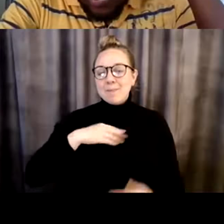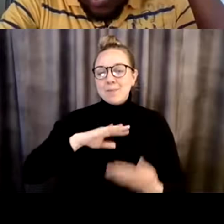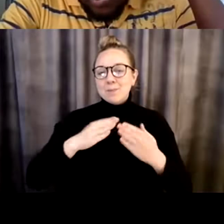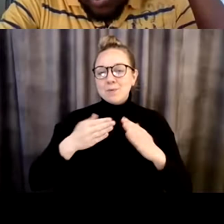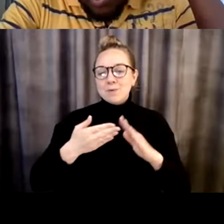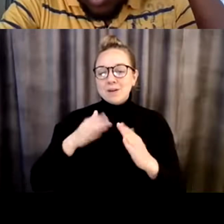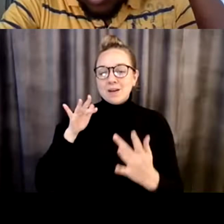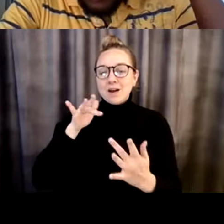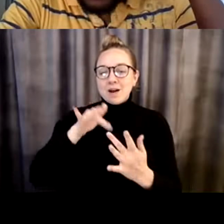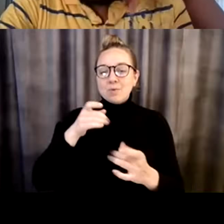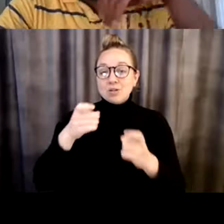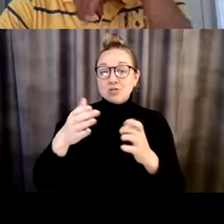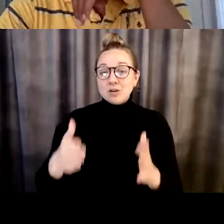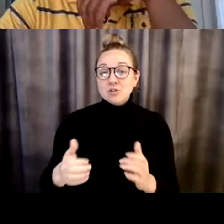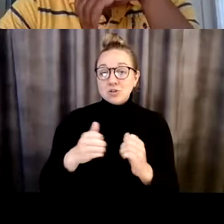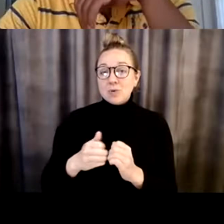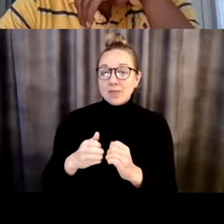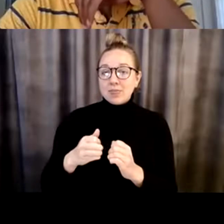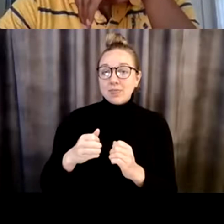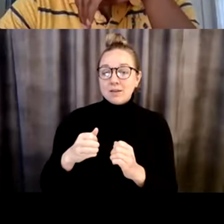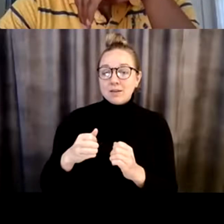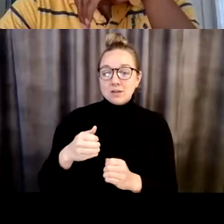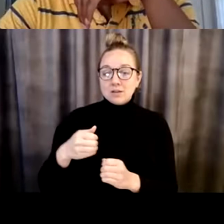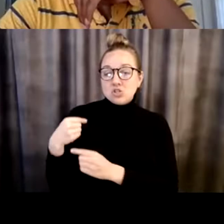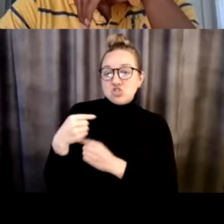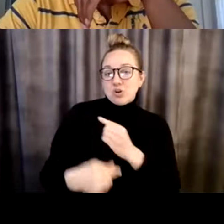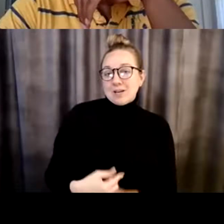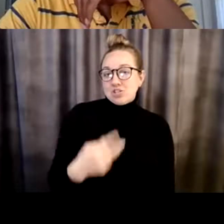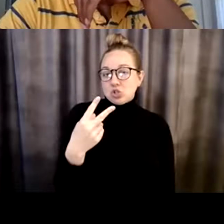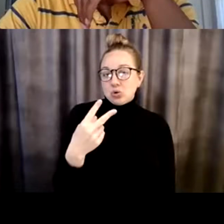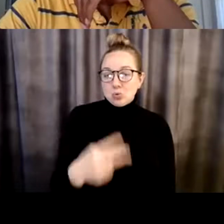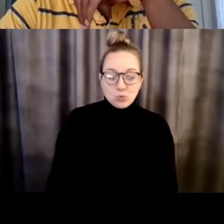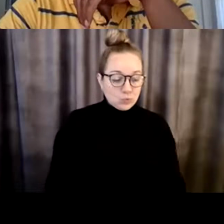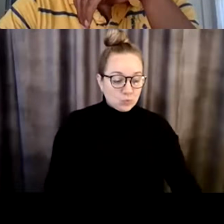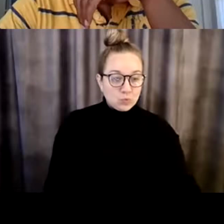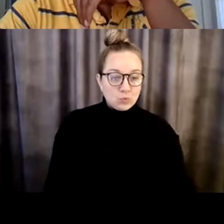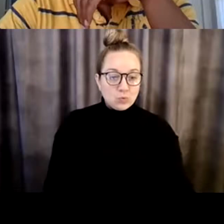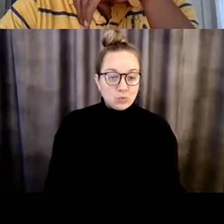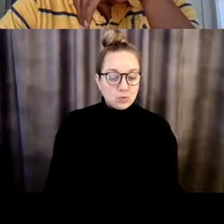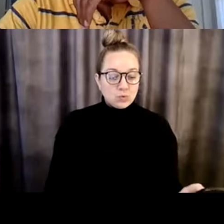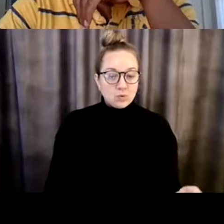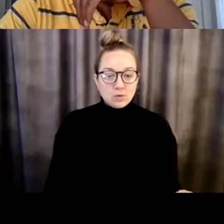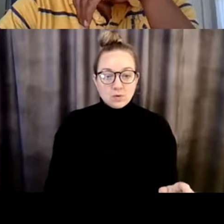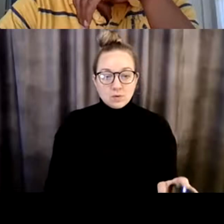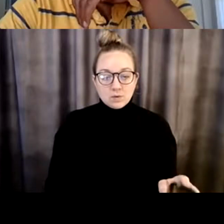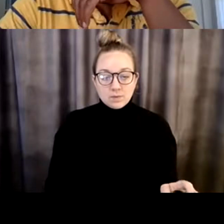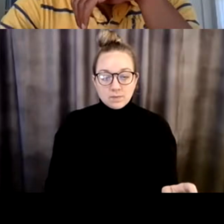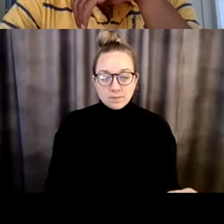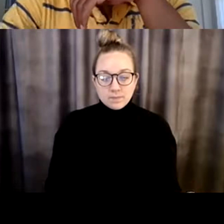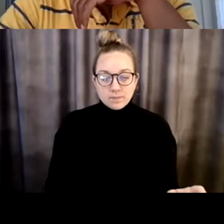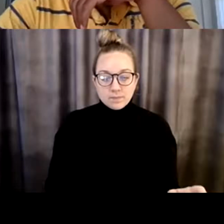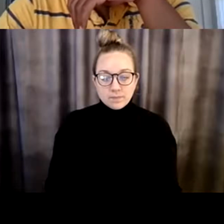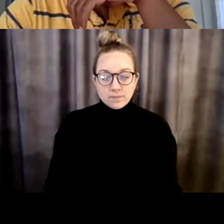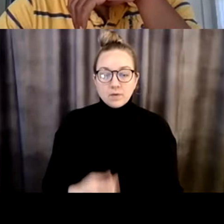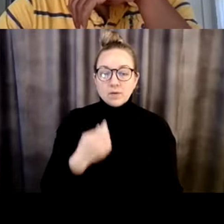with Generation 2. And so over the past 17 years, Generation